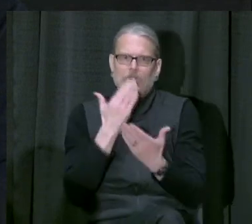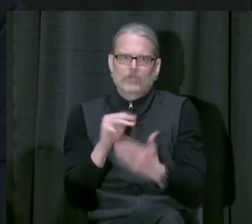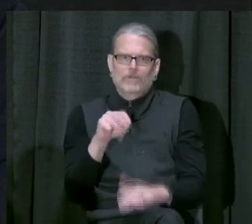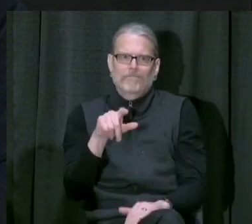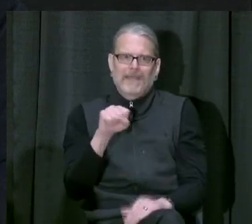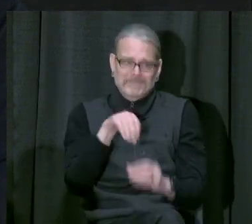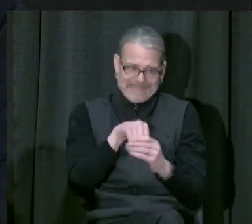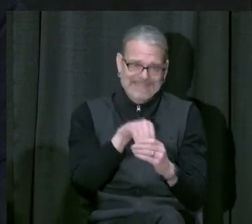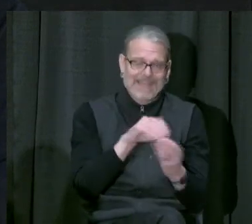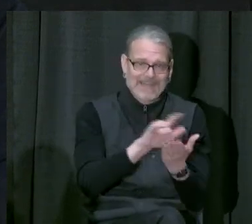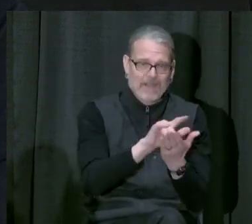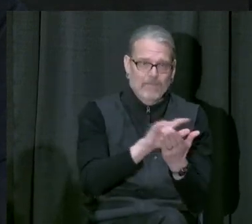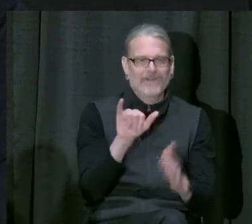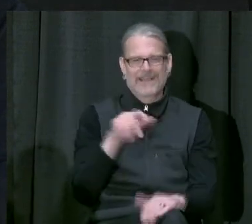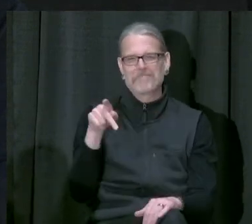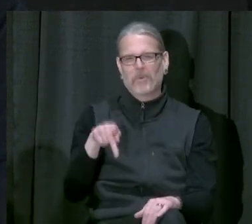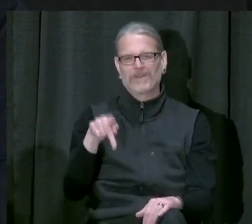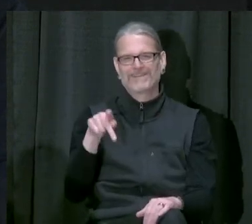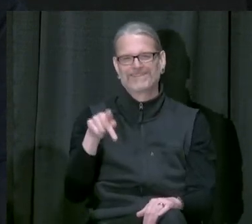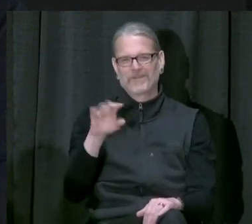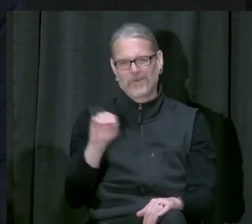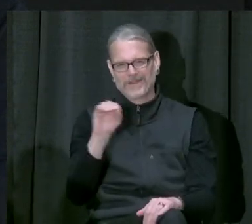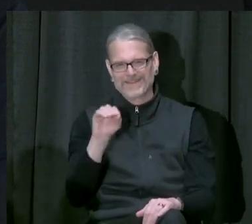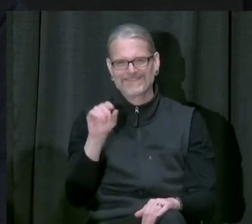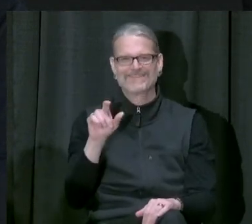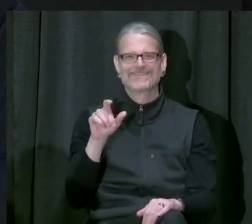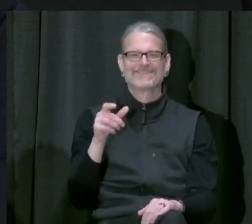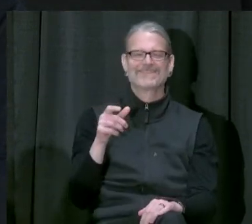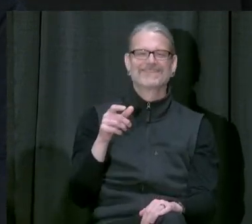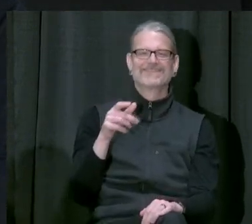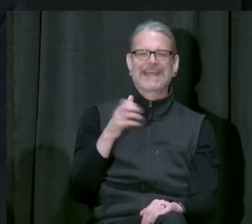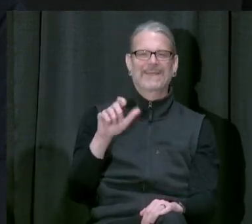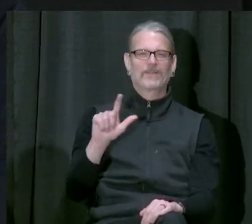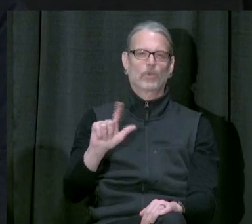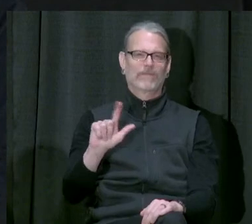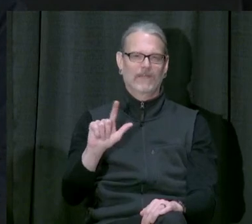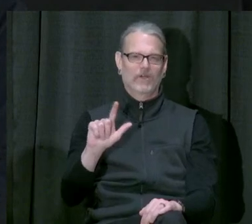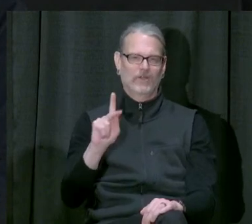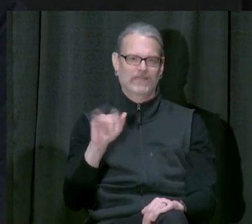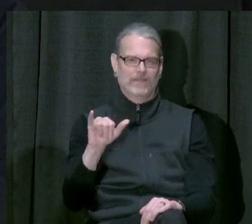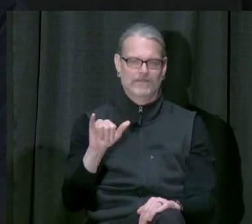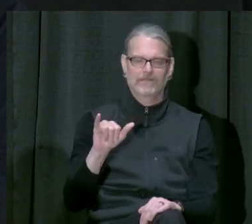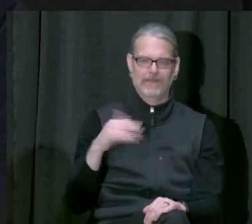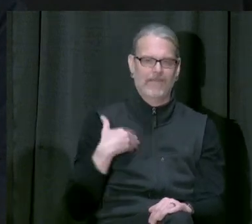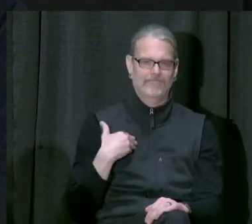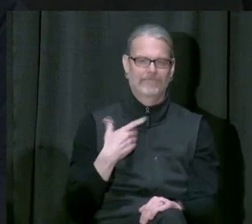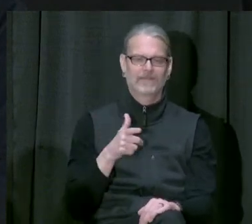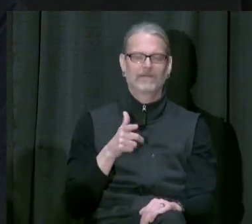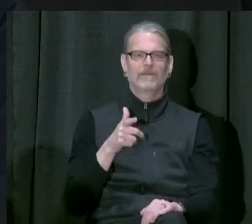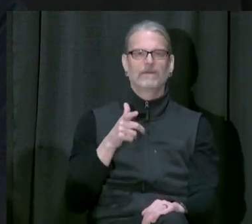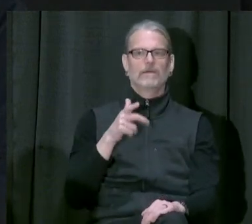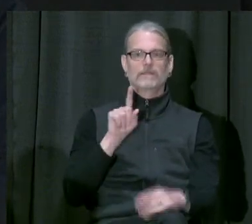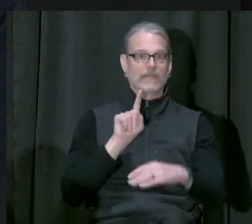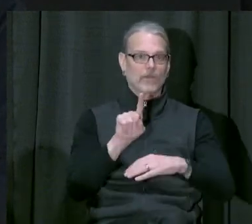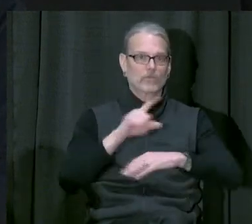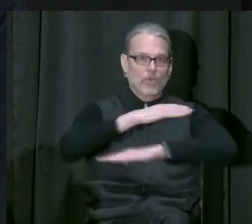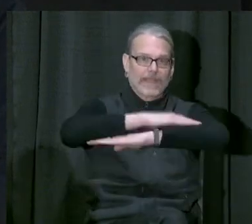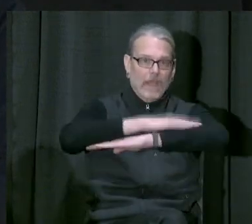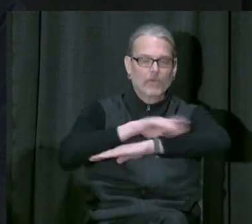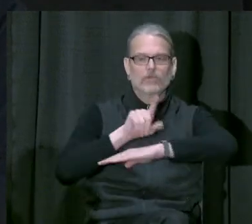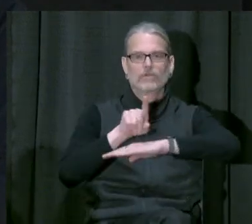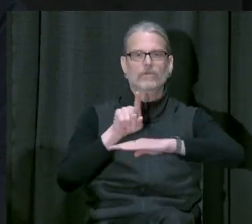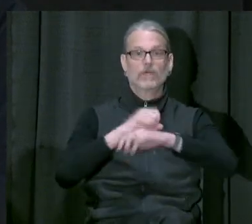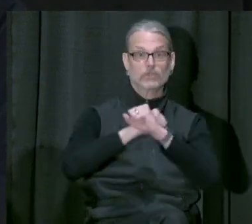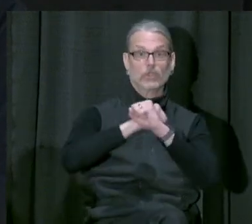have in Portland and Portland, Oregon, and Louisville. And it'll take you to the counter through security, down to your